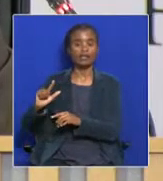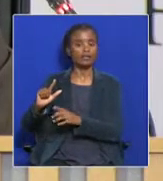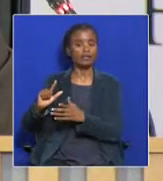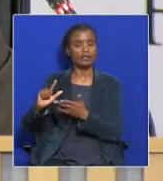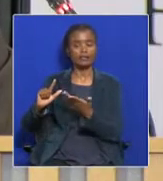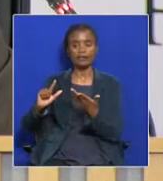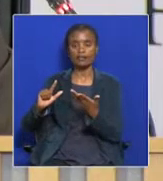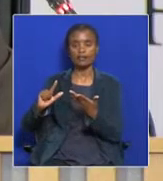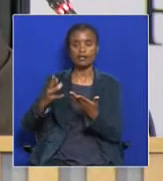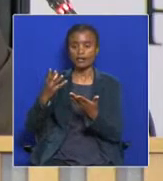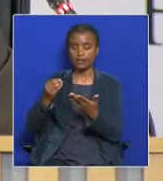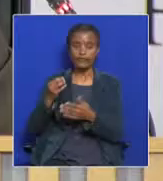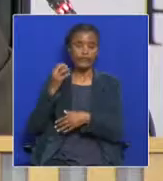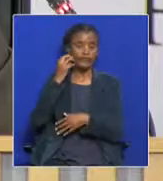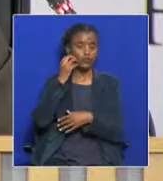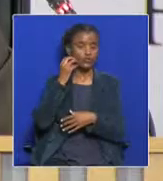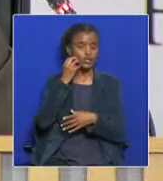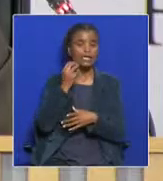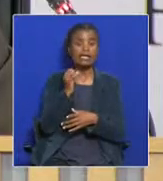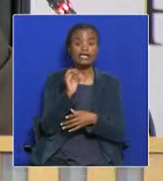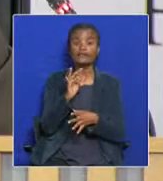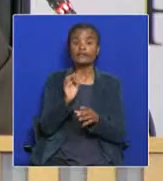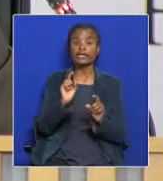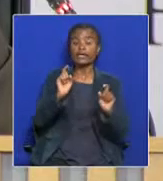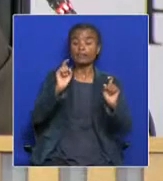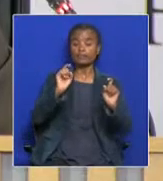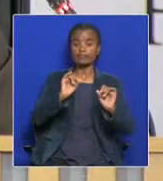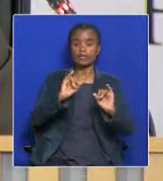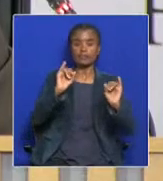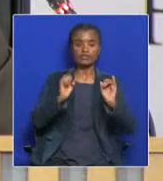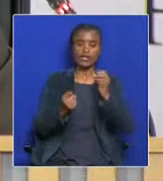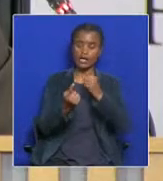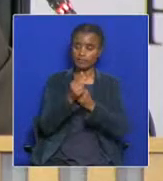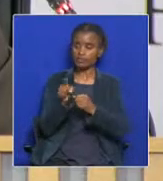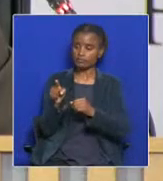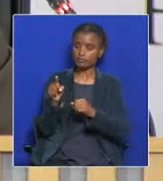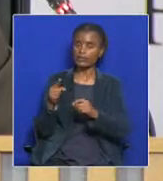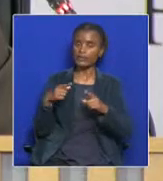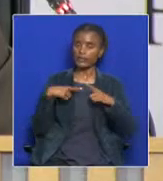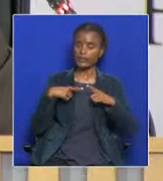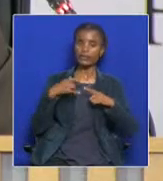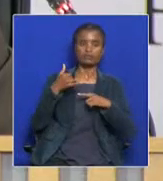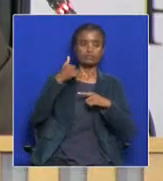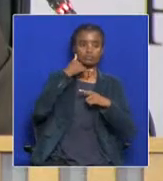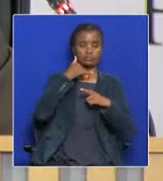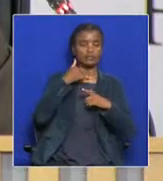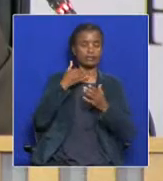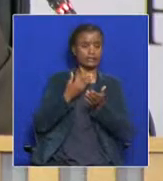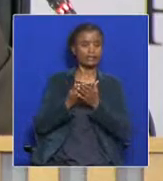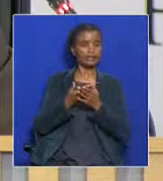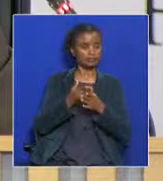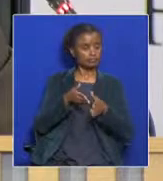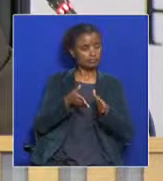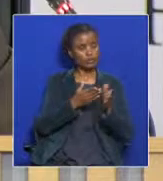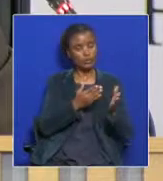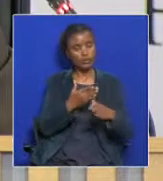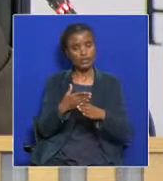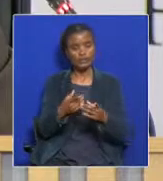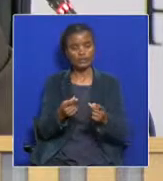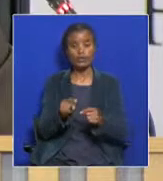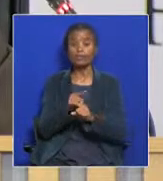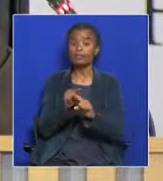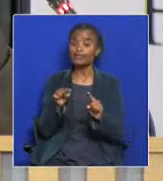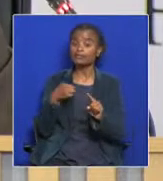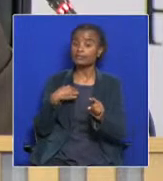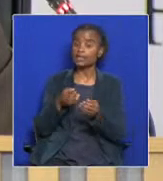phone. We've got that relationship. My inquiries were general inquiries. It wasn't me trying to pressurize